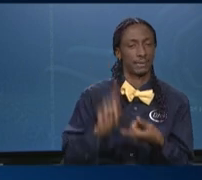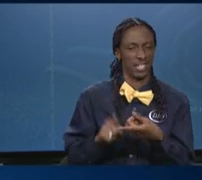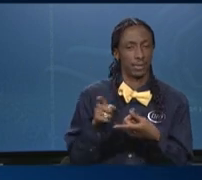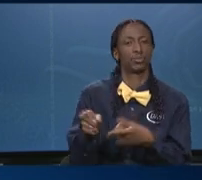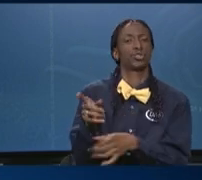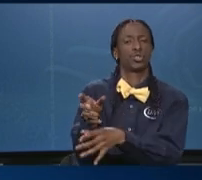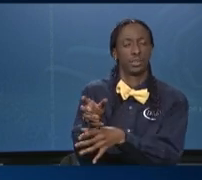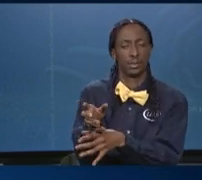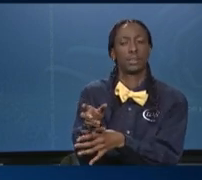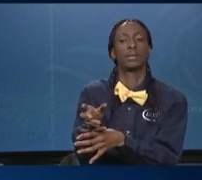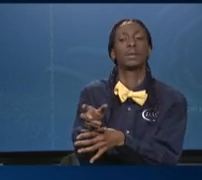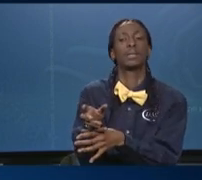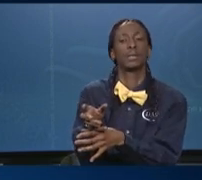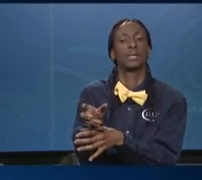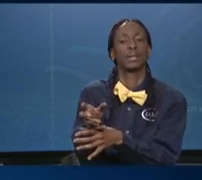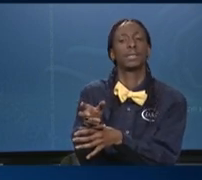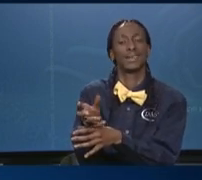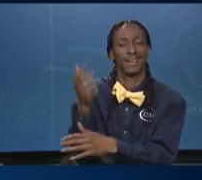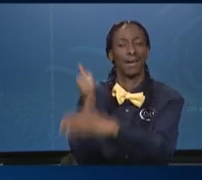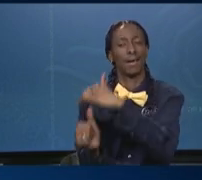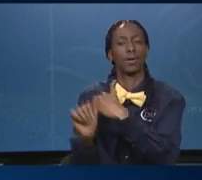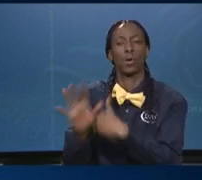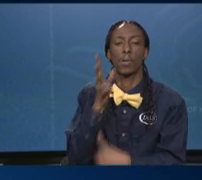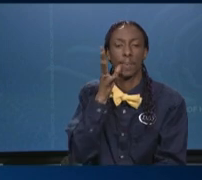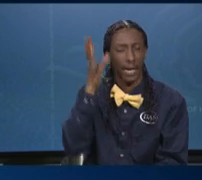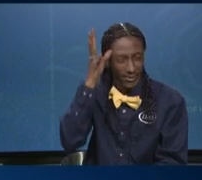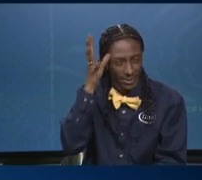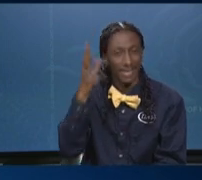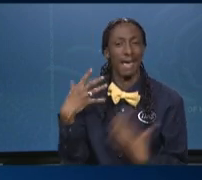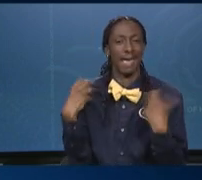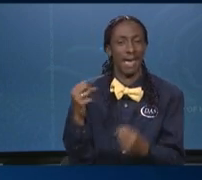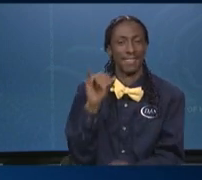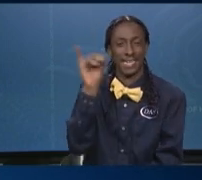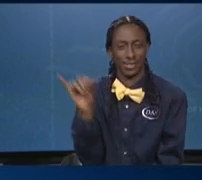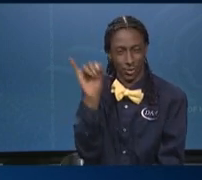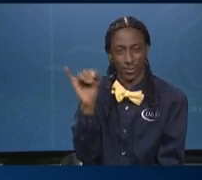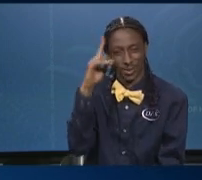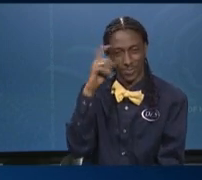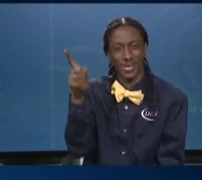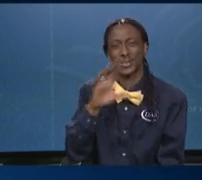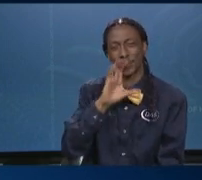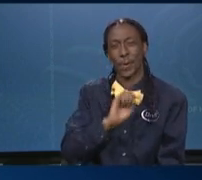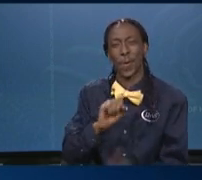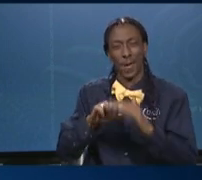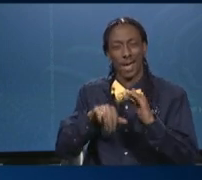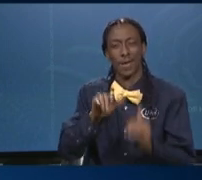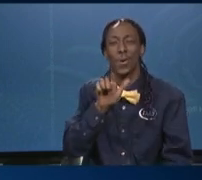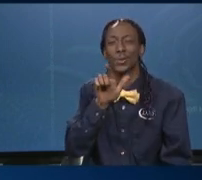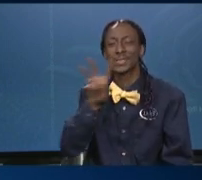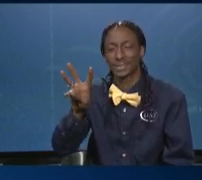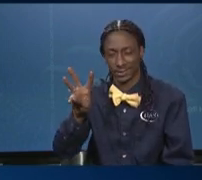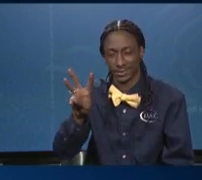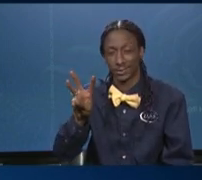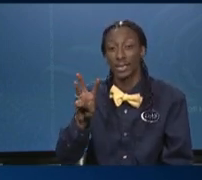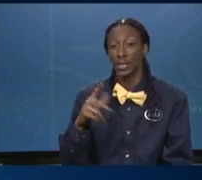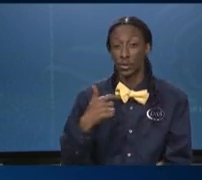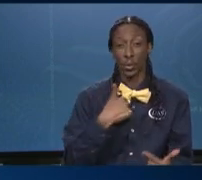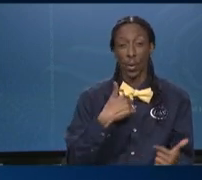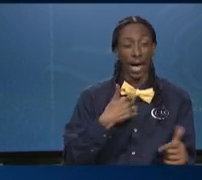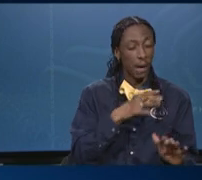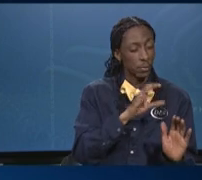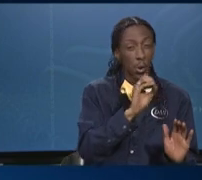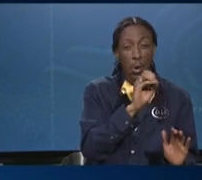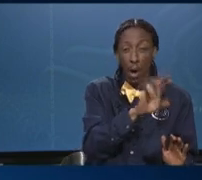get on her parents' health insurance plan as a young adult under age 26. So I was in the OR operating on